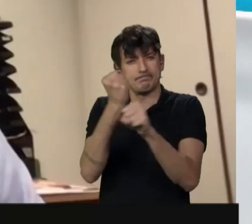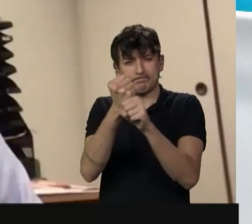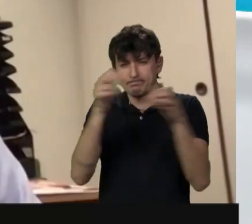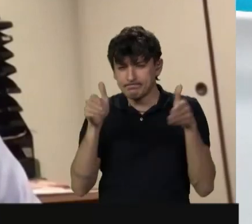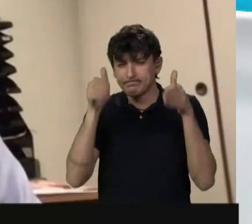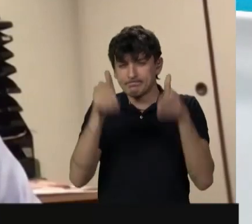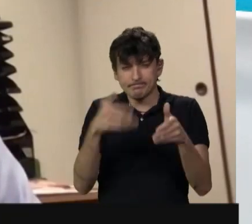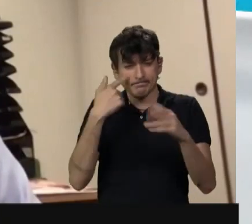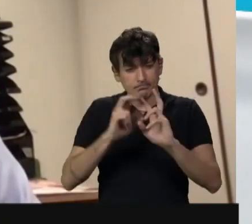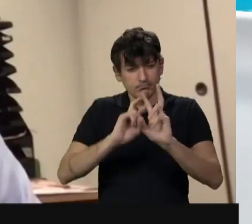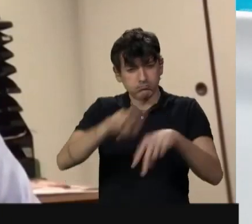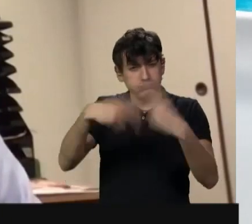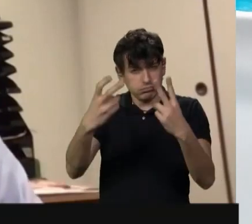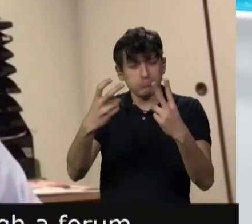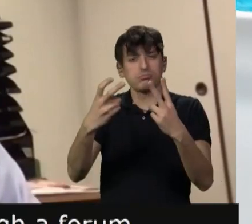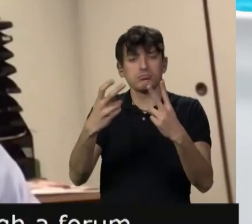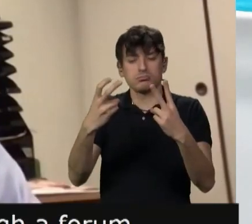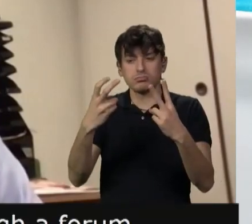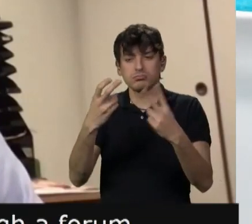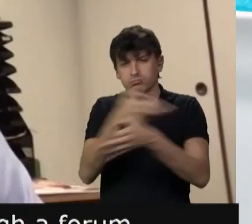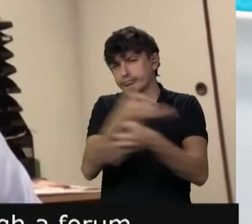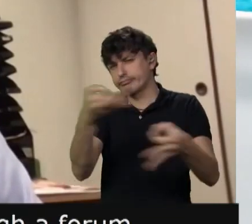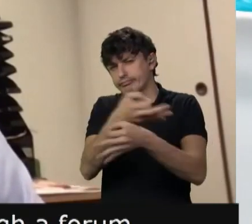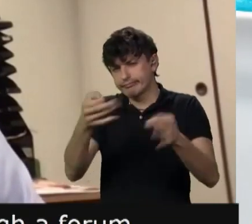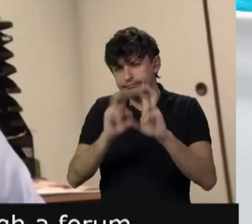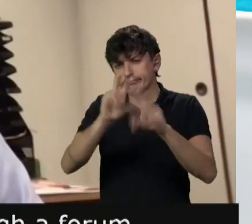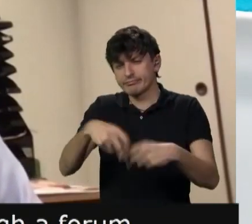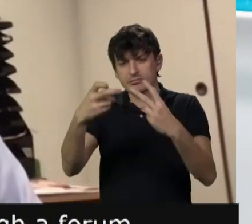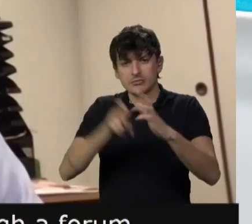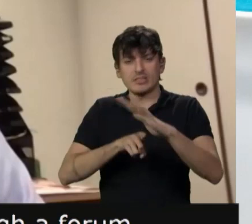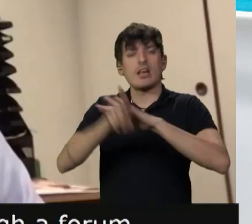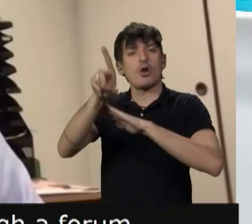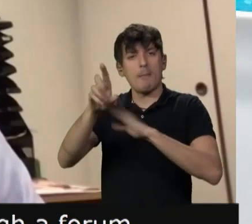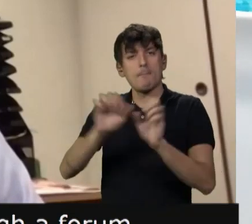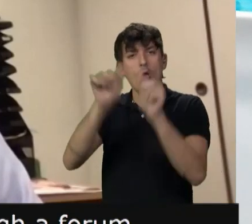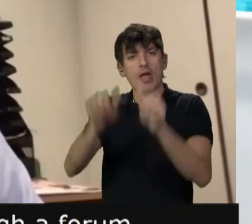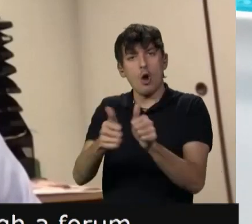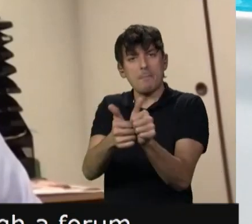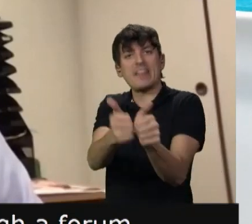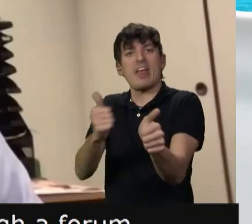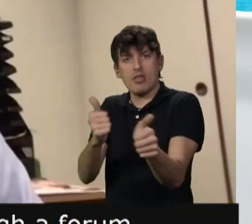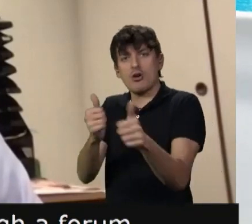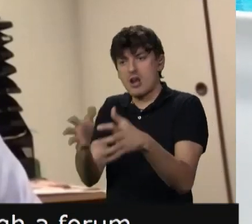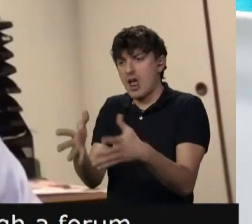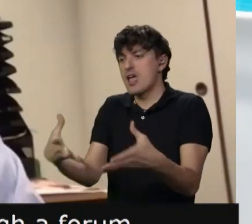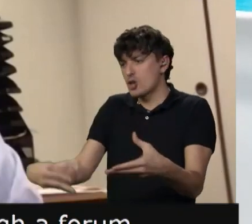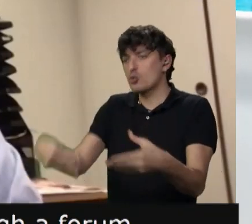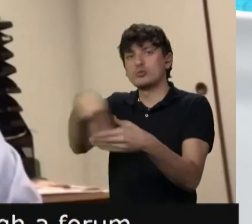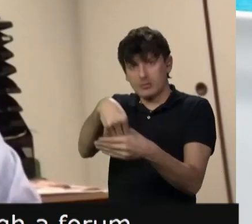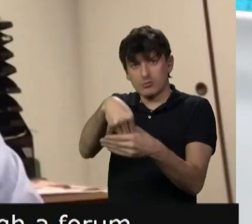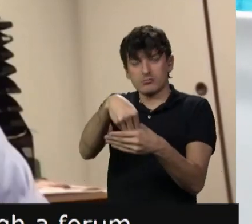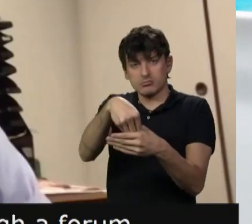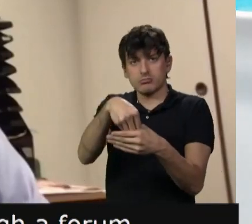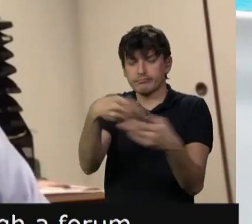in technology, design networks, and so forth. We develop ways to provide